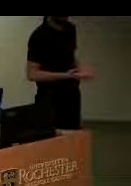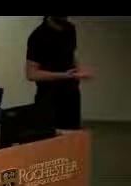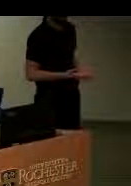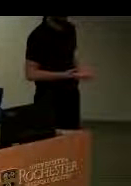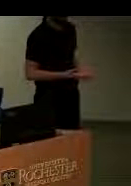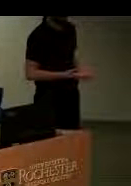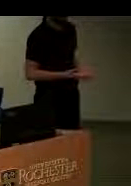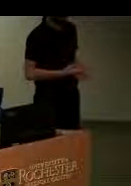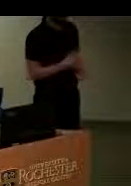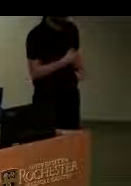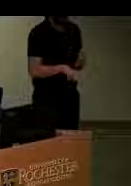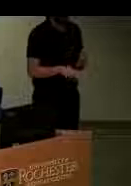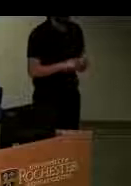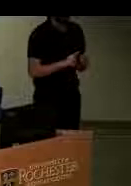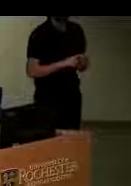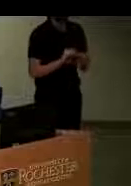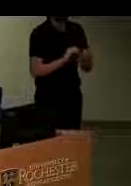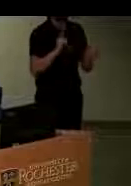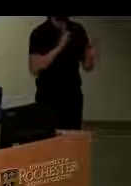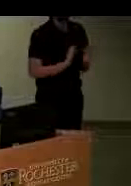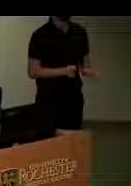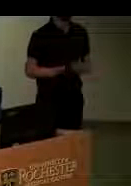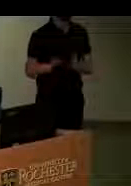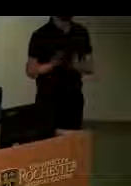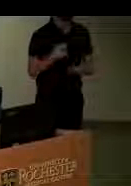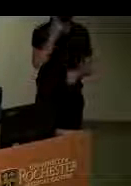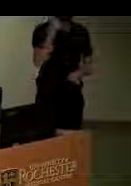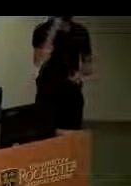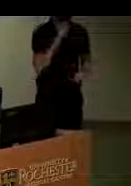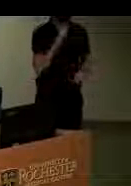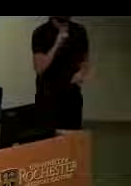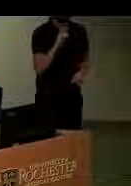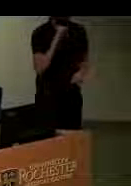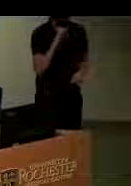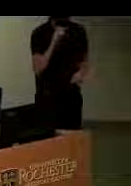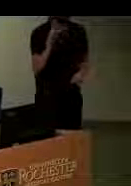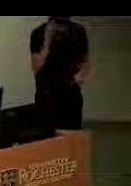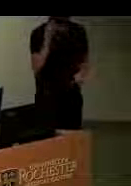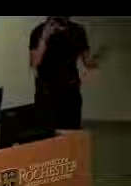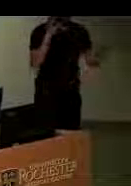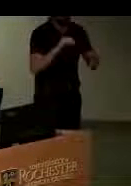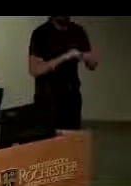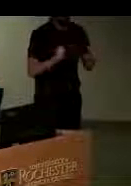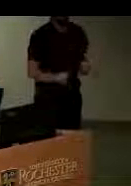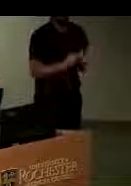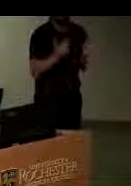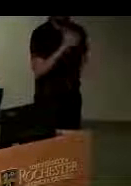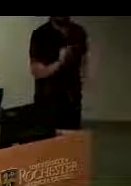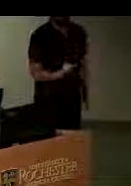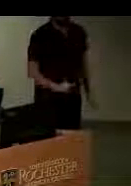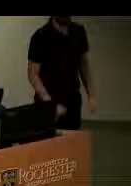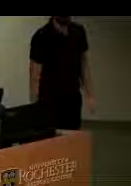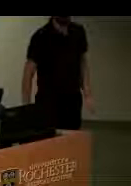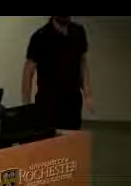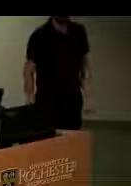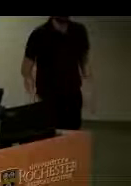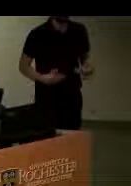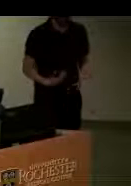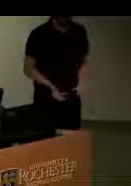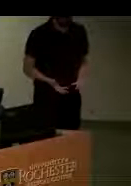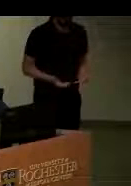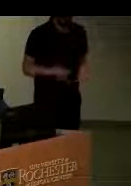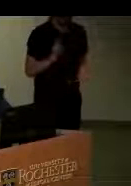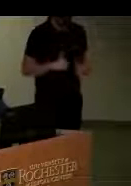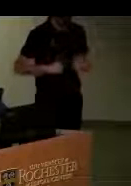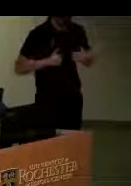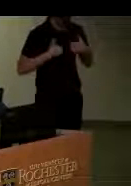It was really tough, and no one prepared me for what 100 inches of snow in a winter is actually like. But such is